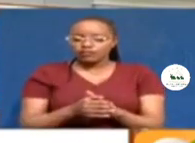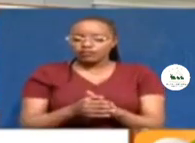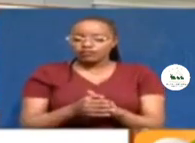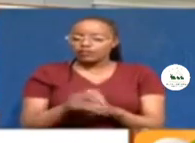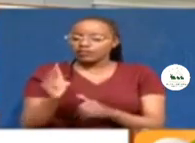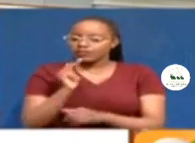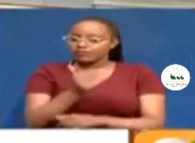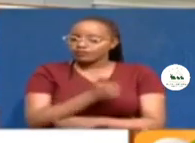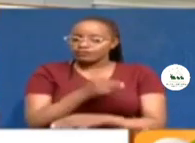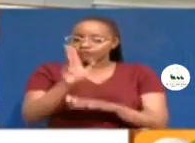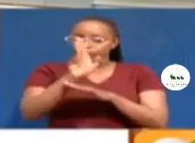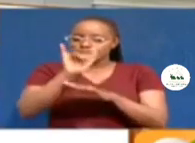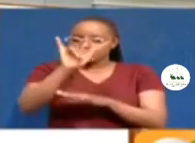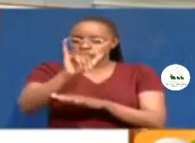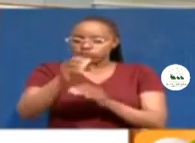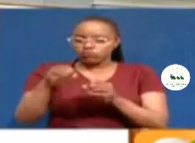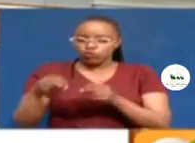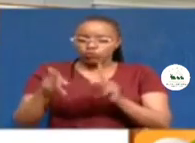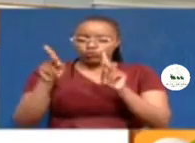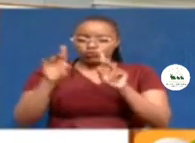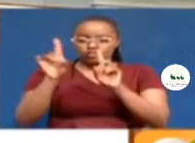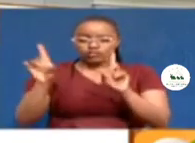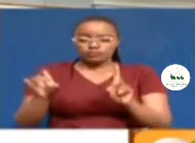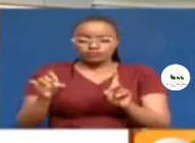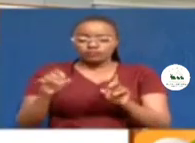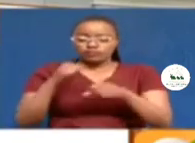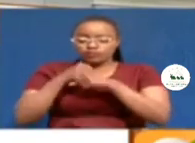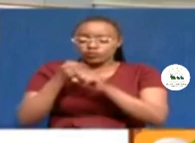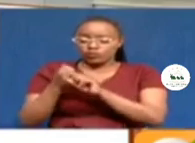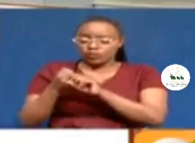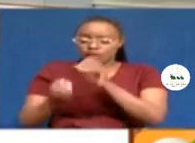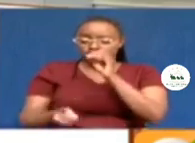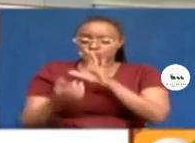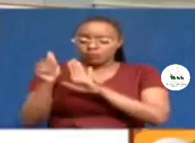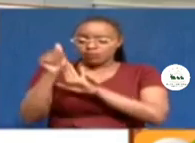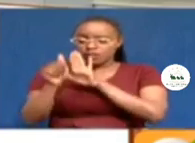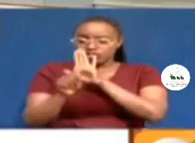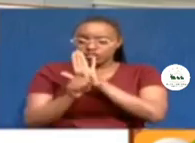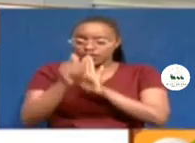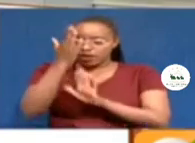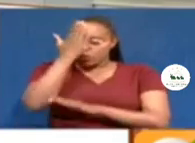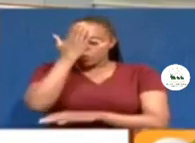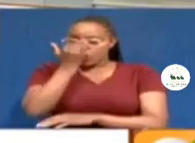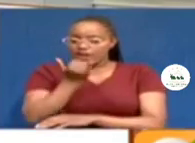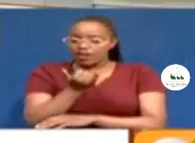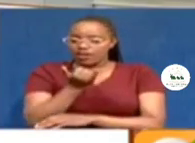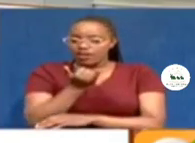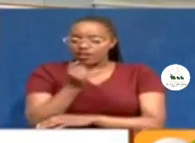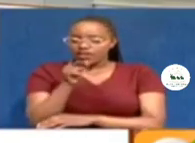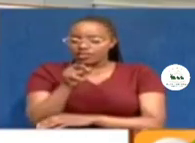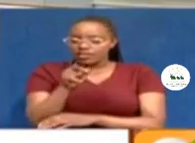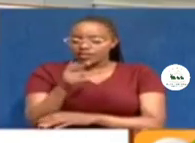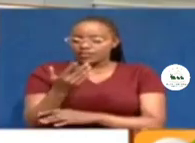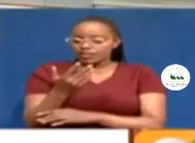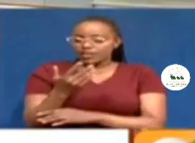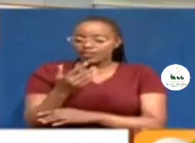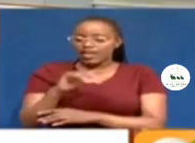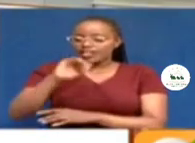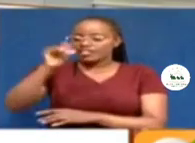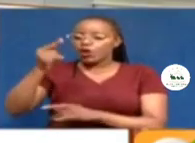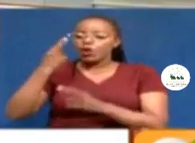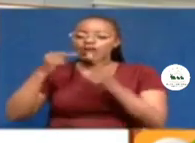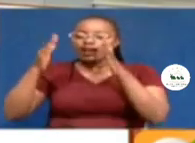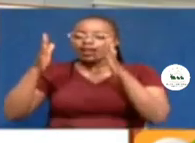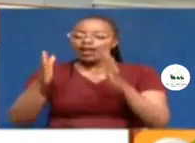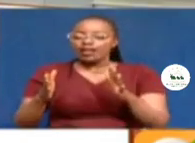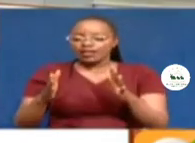Mm-hmm. Are we using that opportunity to set agenda? Because the town crier is